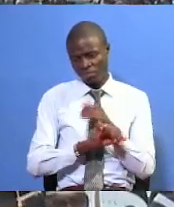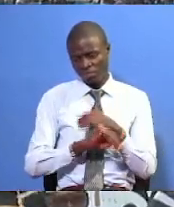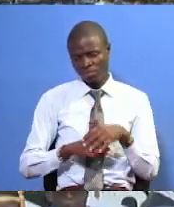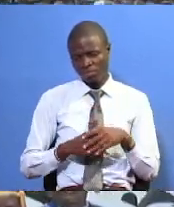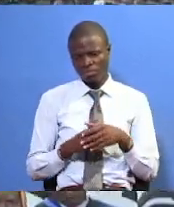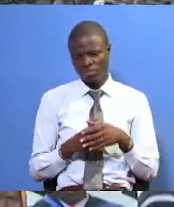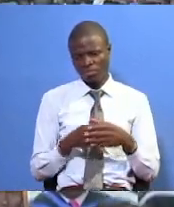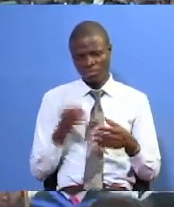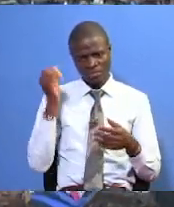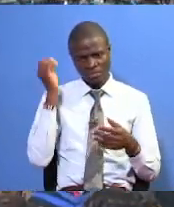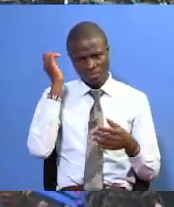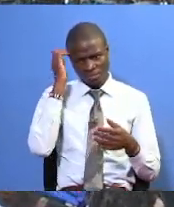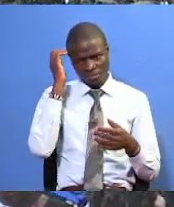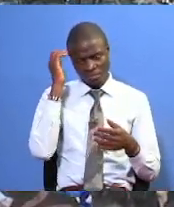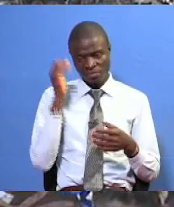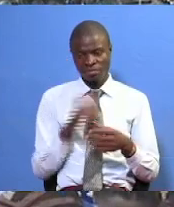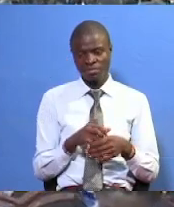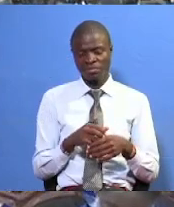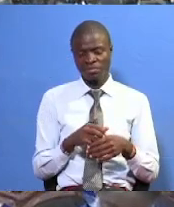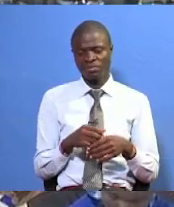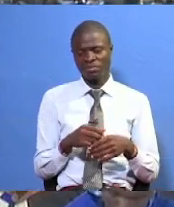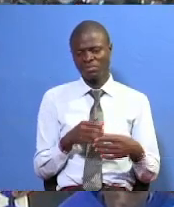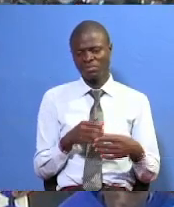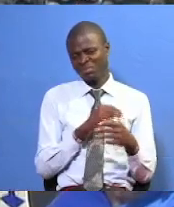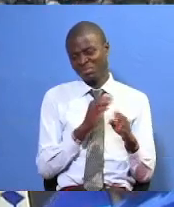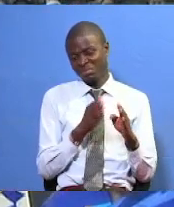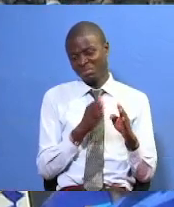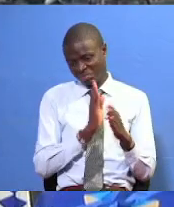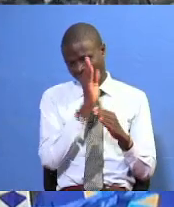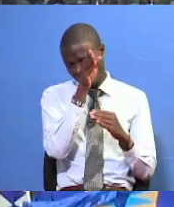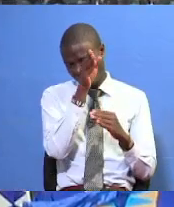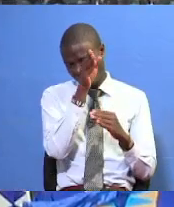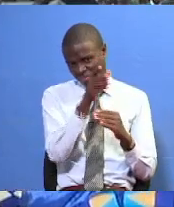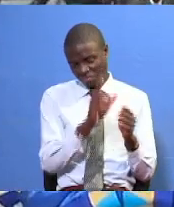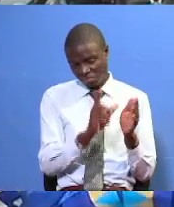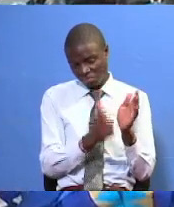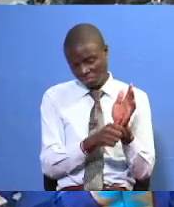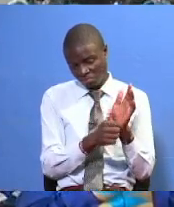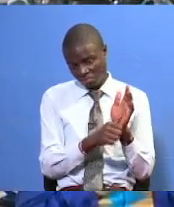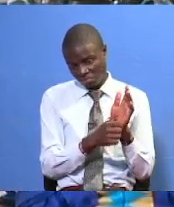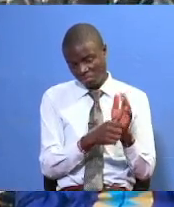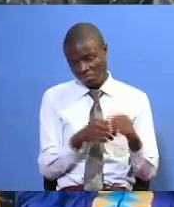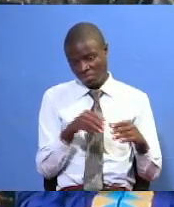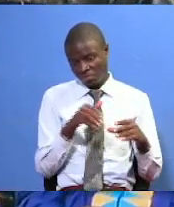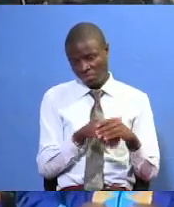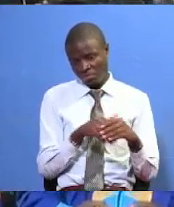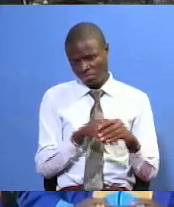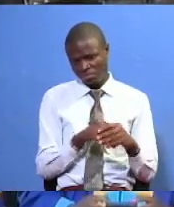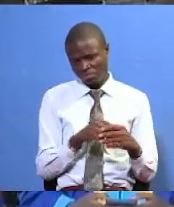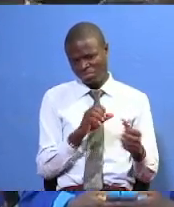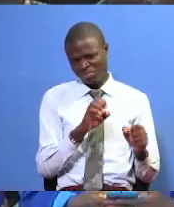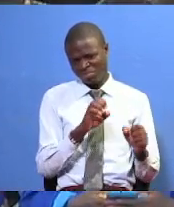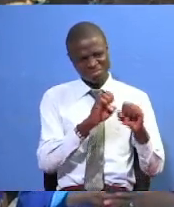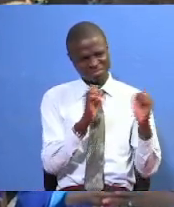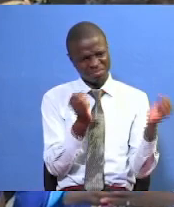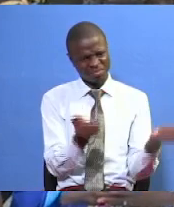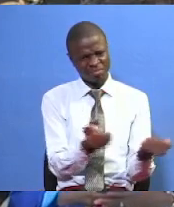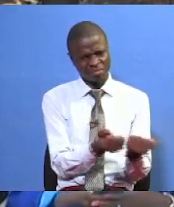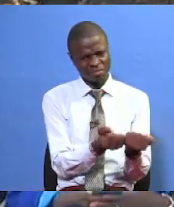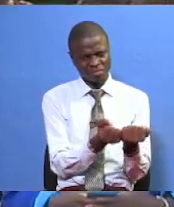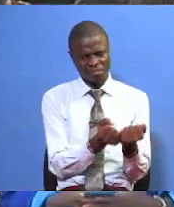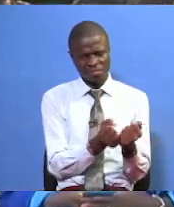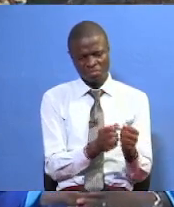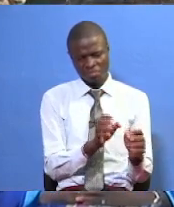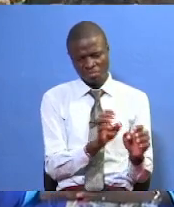knowledge, skills, and values to the pursuit of lasting solutions to the myriad socio-economic, environmental,